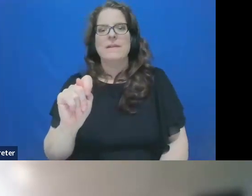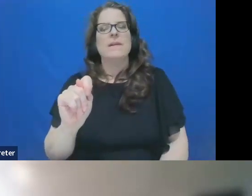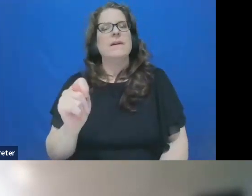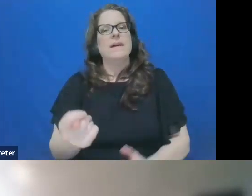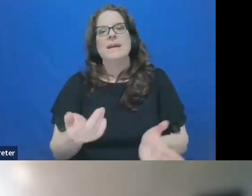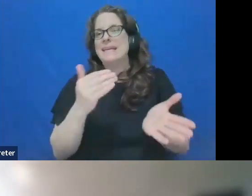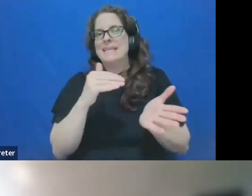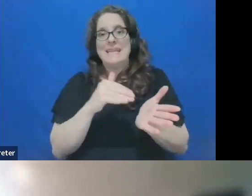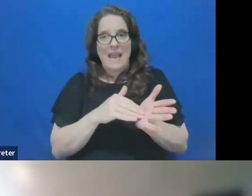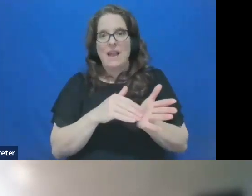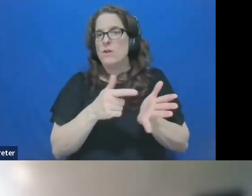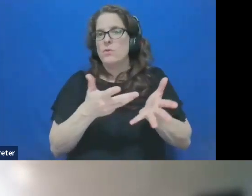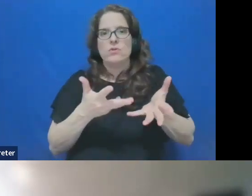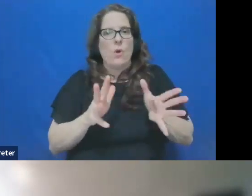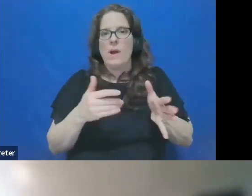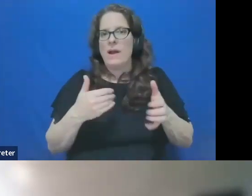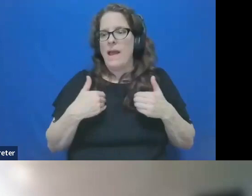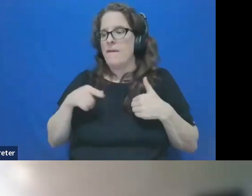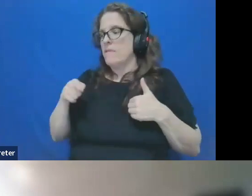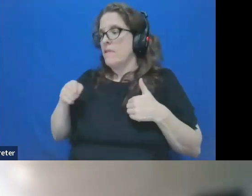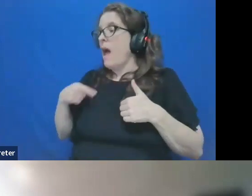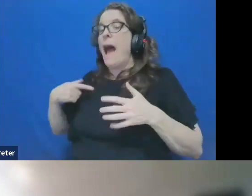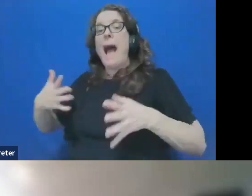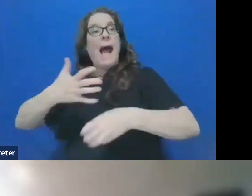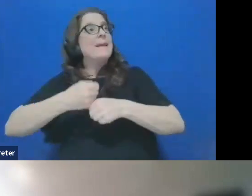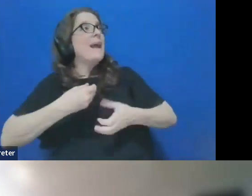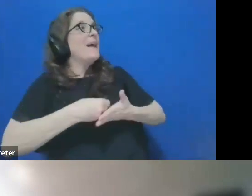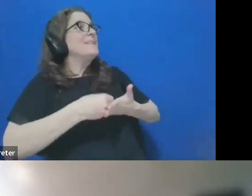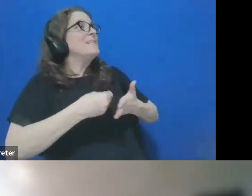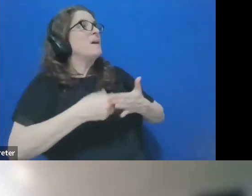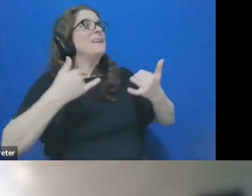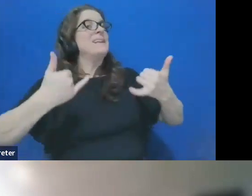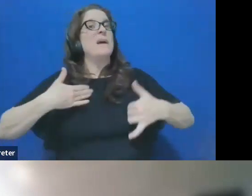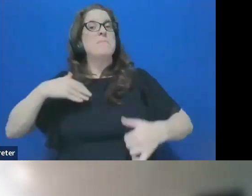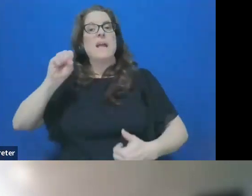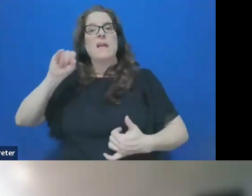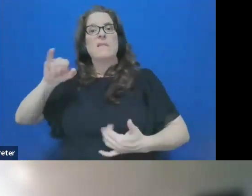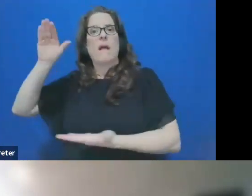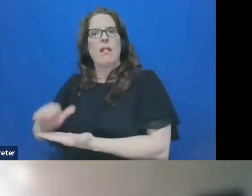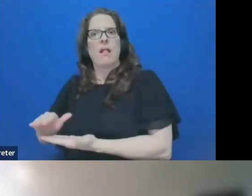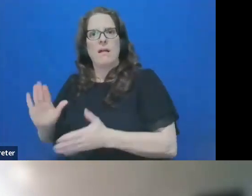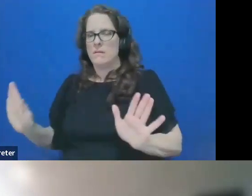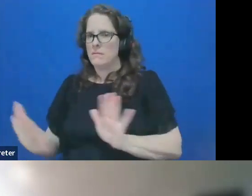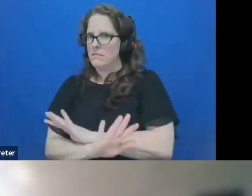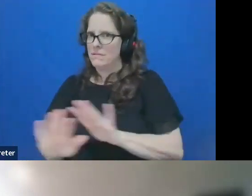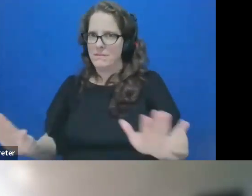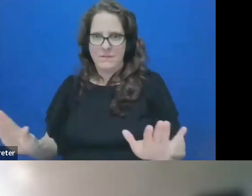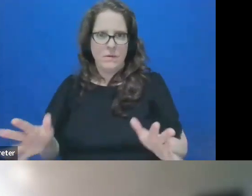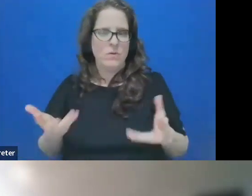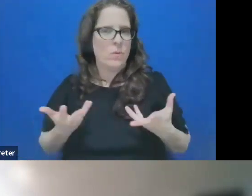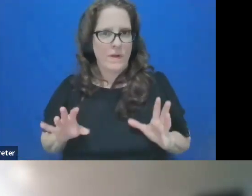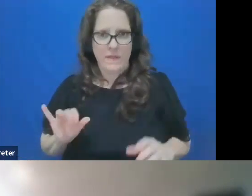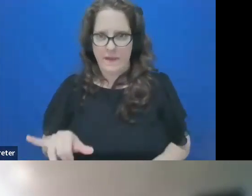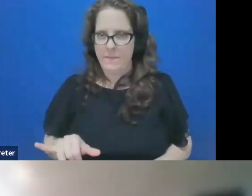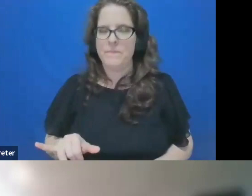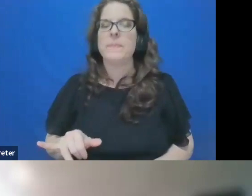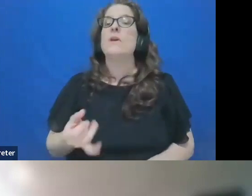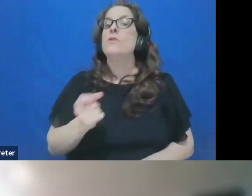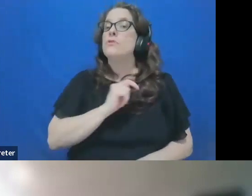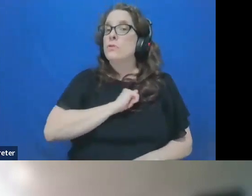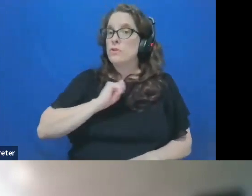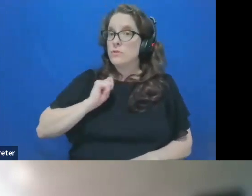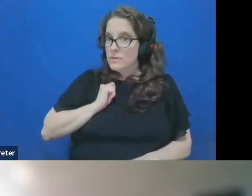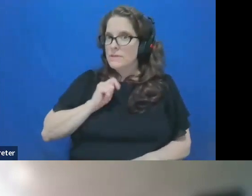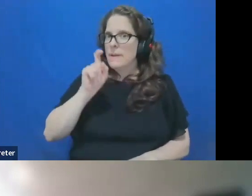that beneficiary from receiving the government benefits that they're receiving. So that the trustee needs to